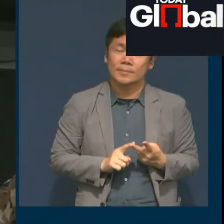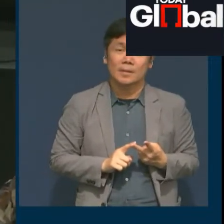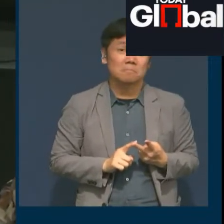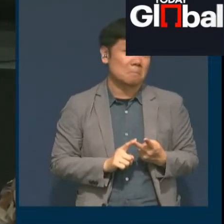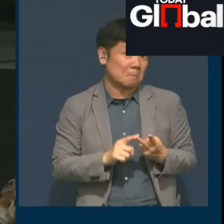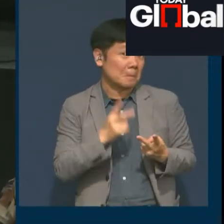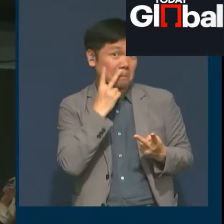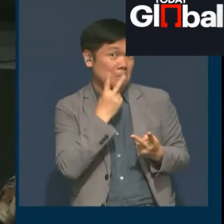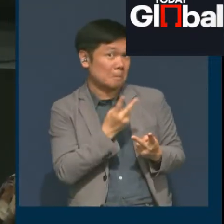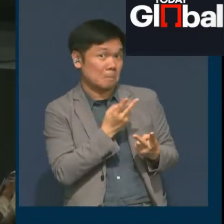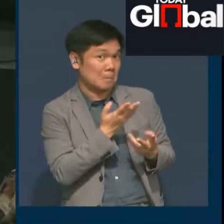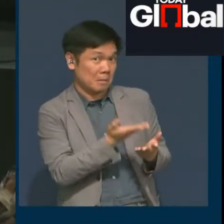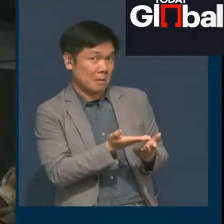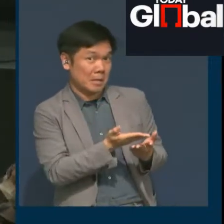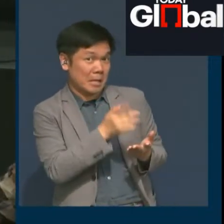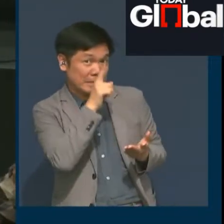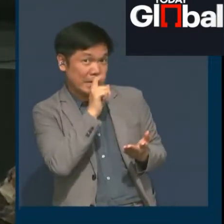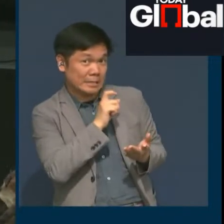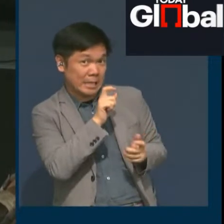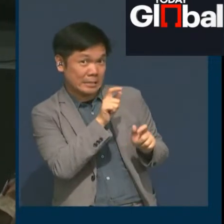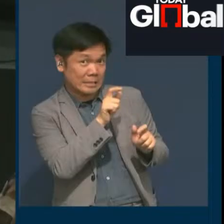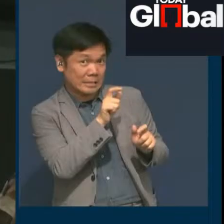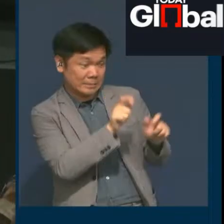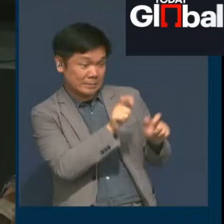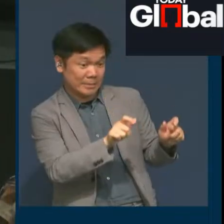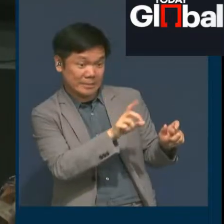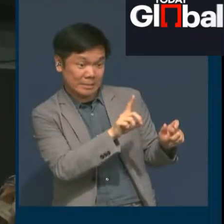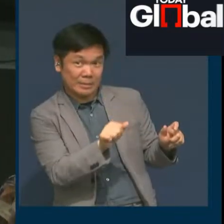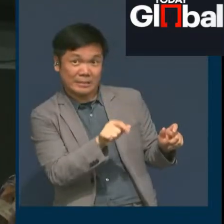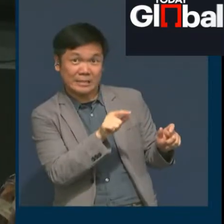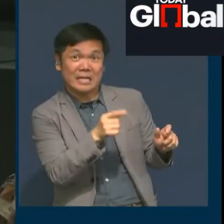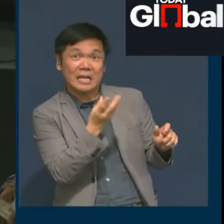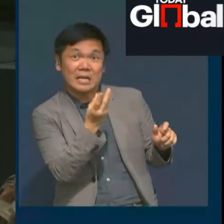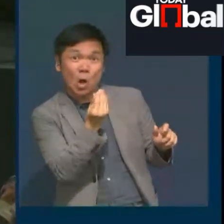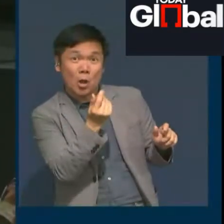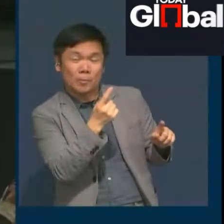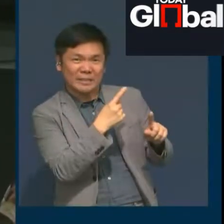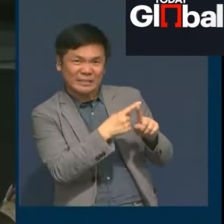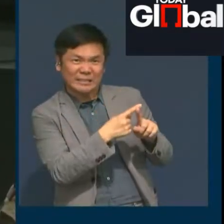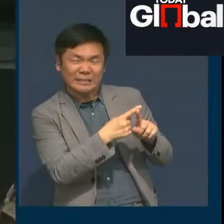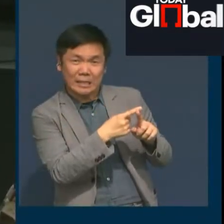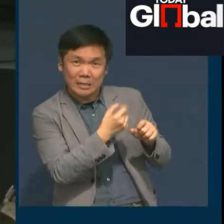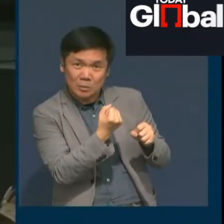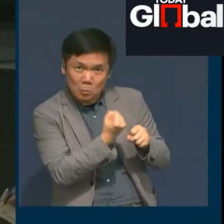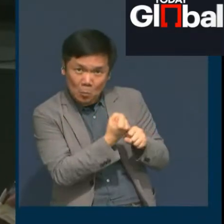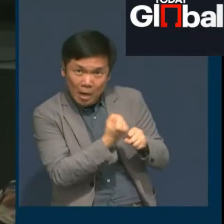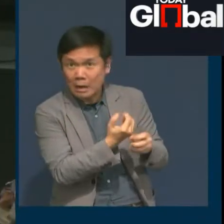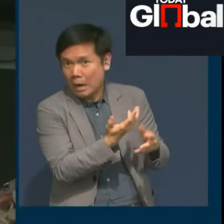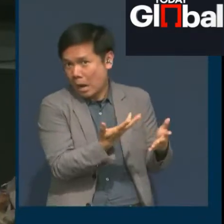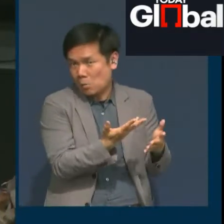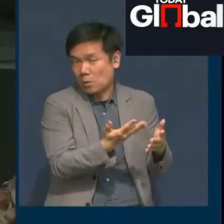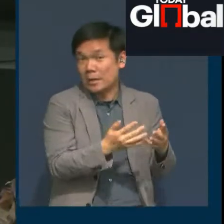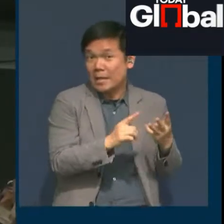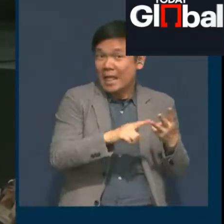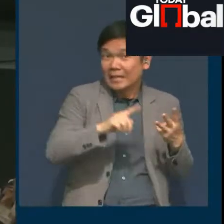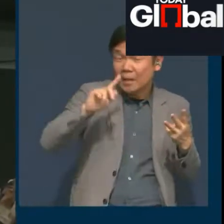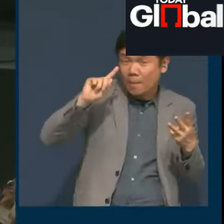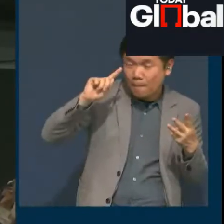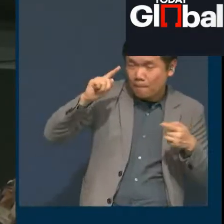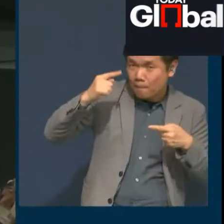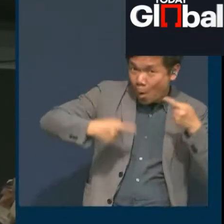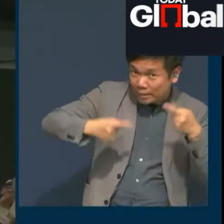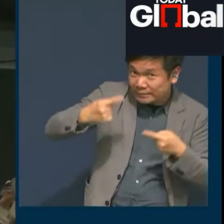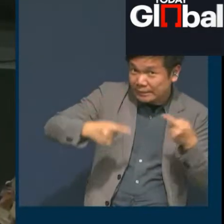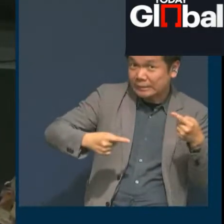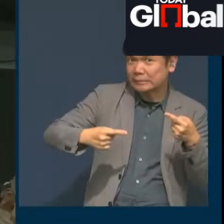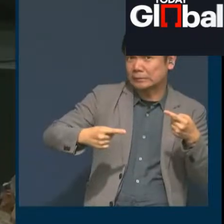situation, and also what are the political developments related to disabilities over the last 5